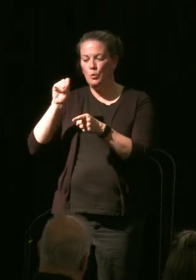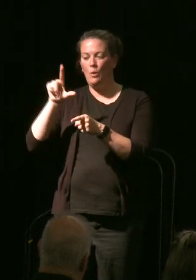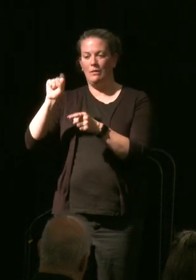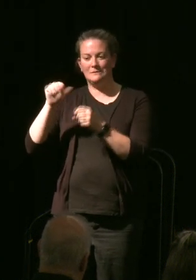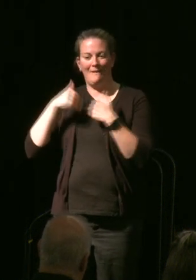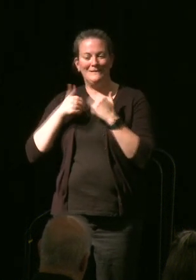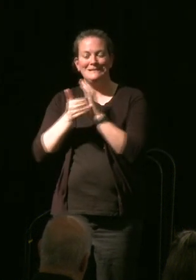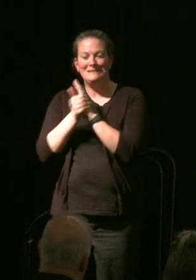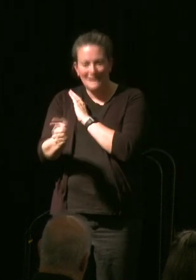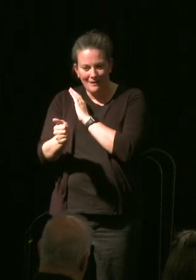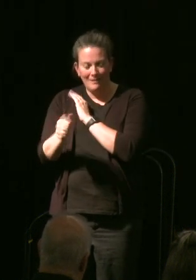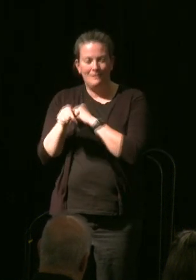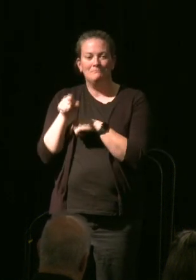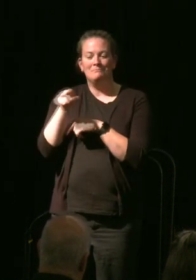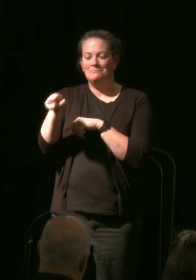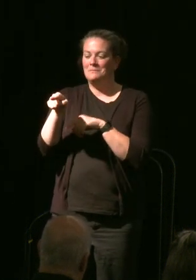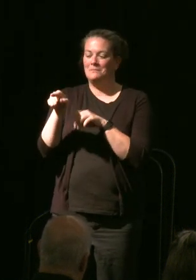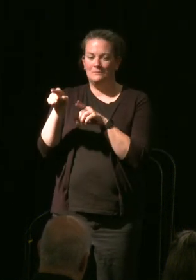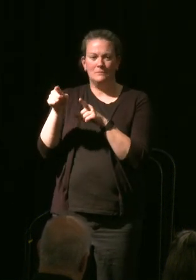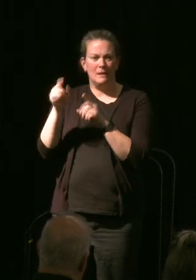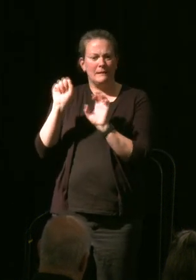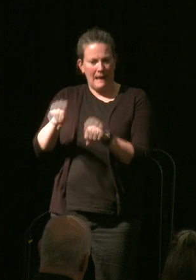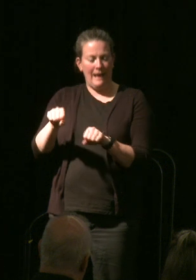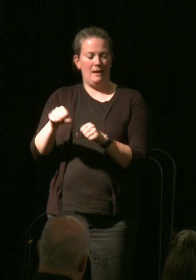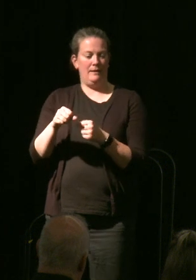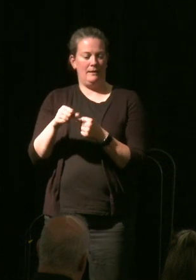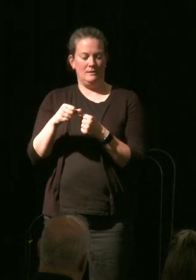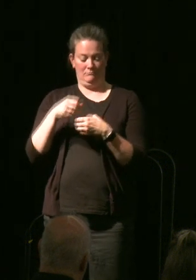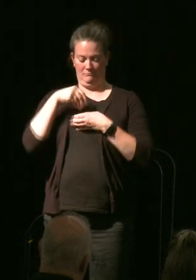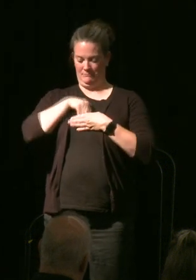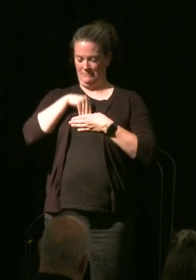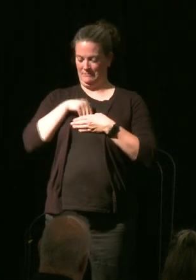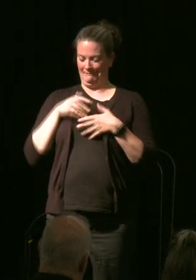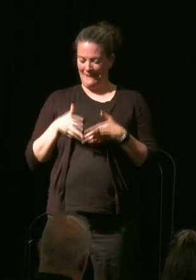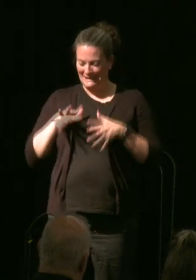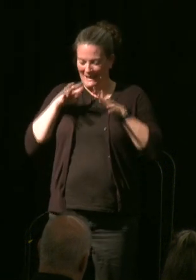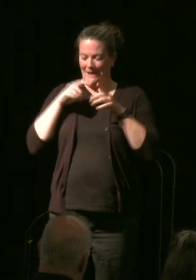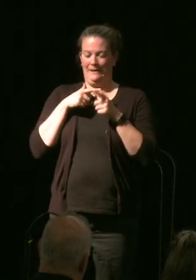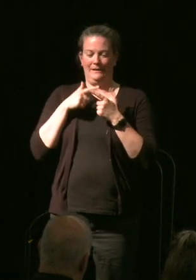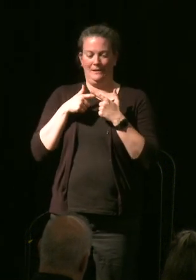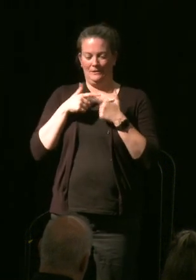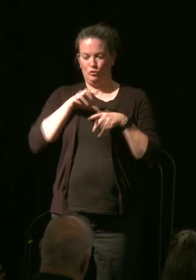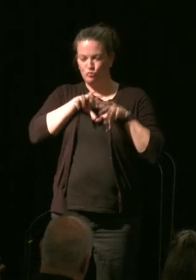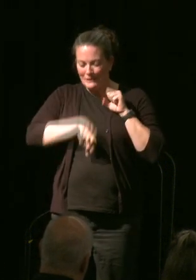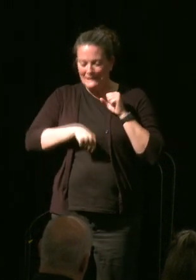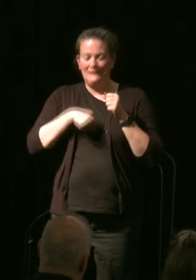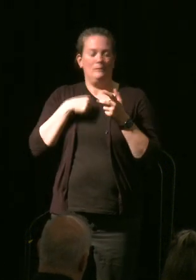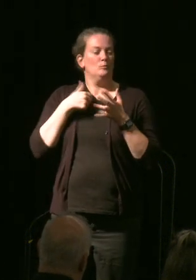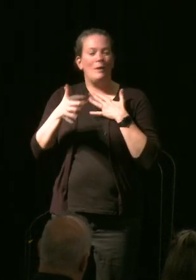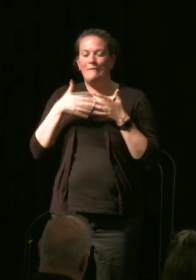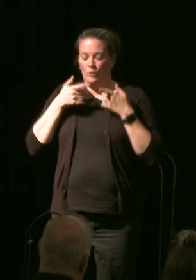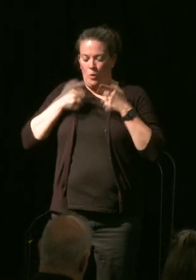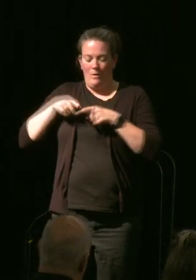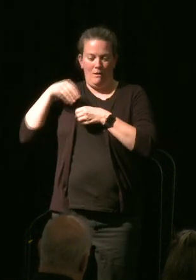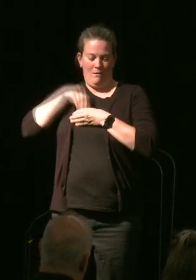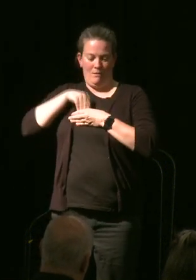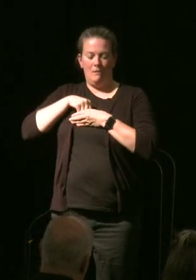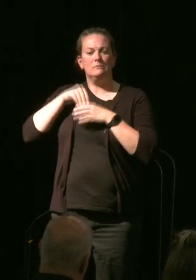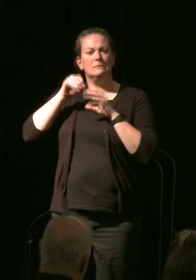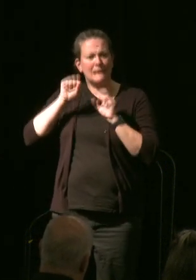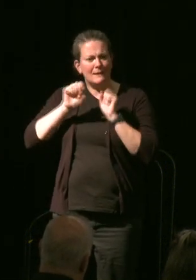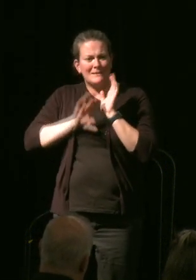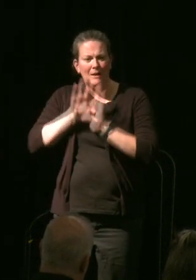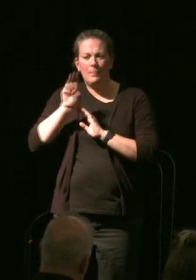to be able to deal with their own anxiety, to develop distress tolerance, to have a